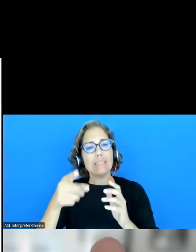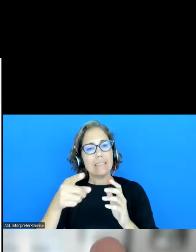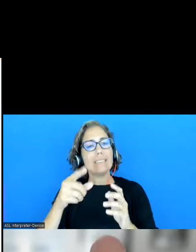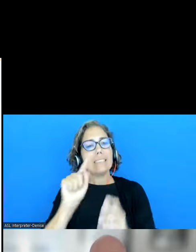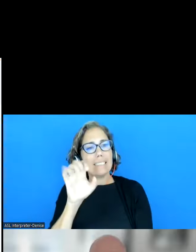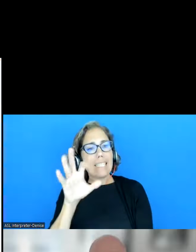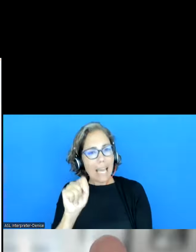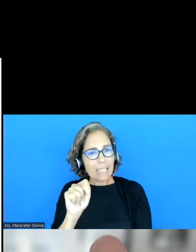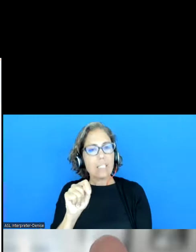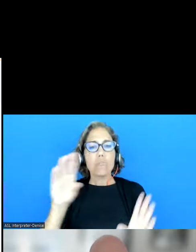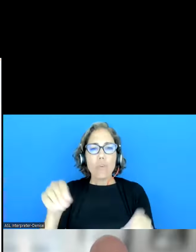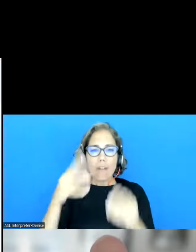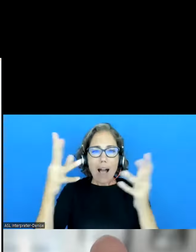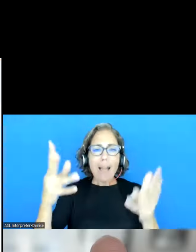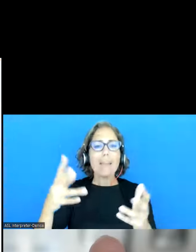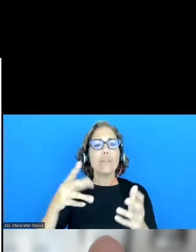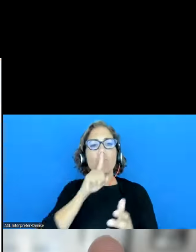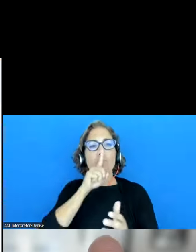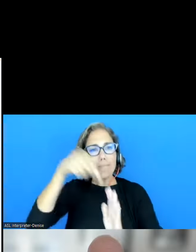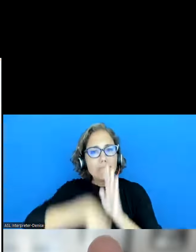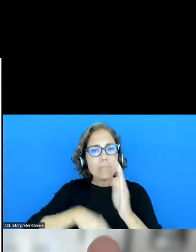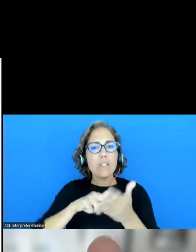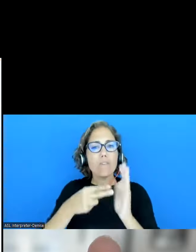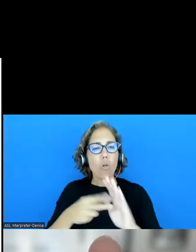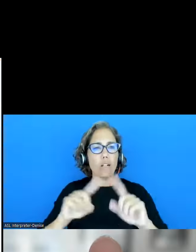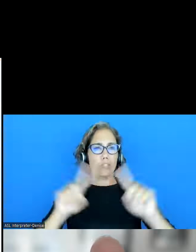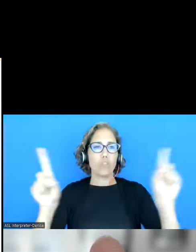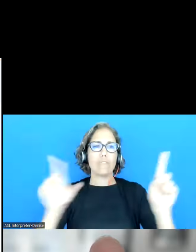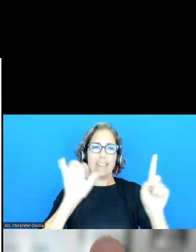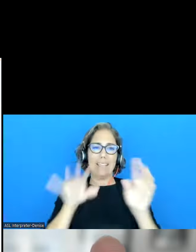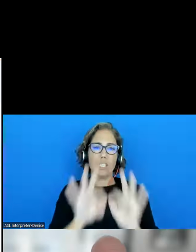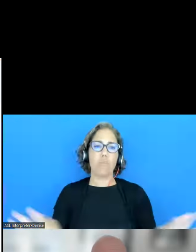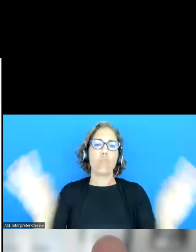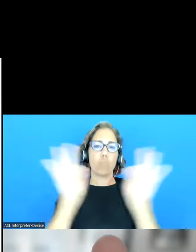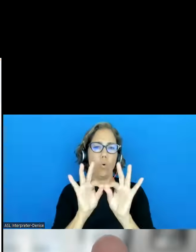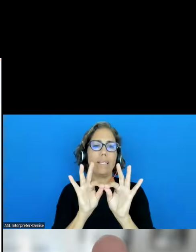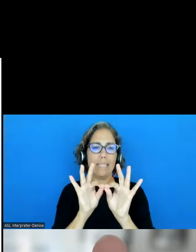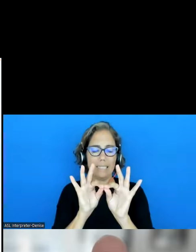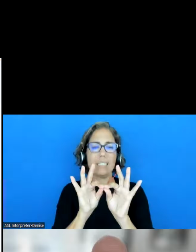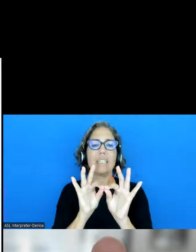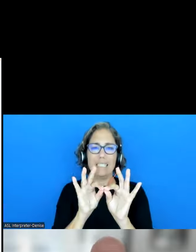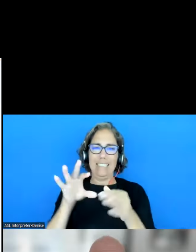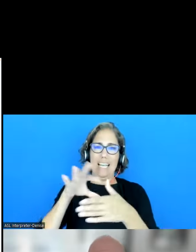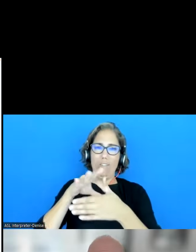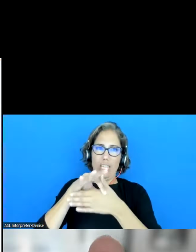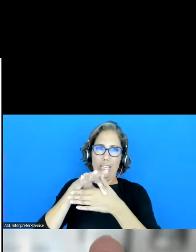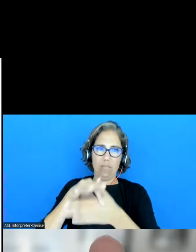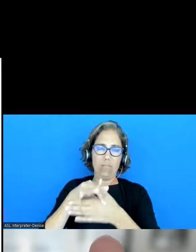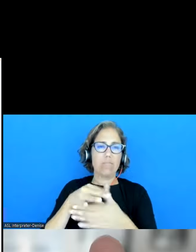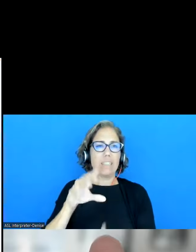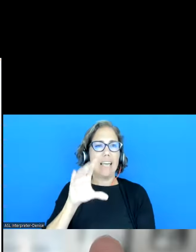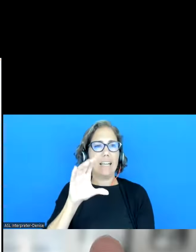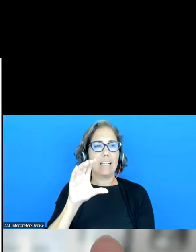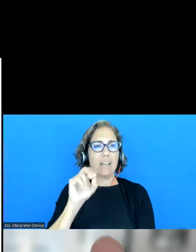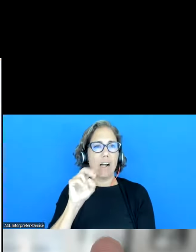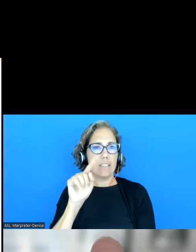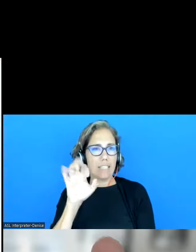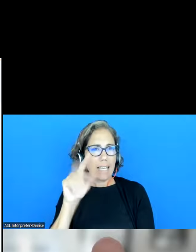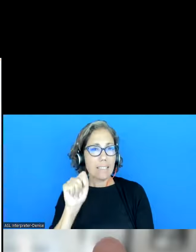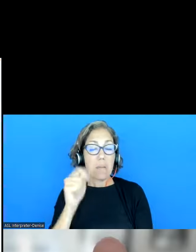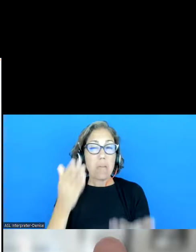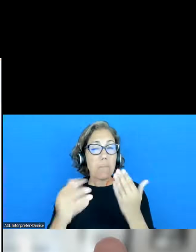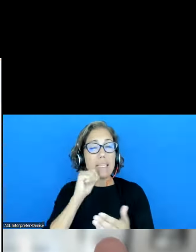within the context that's surrounding it. And that's key here, is that when we're looking at the context, because it may not actually be a description